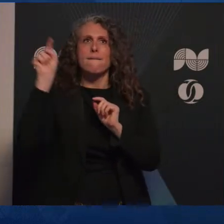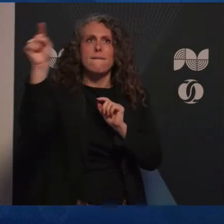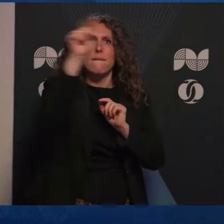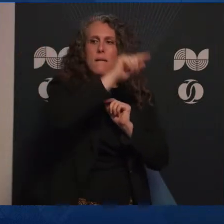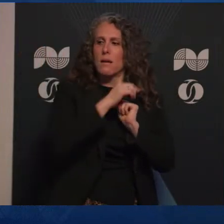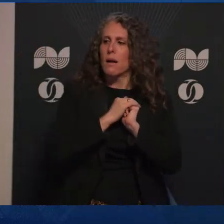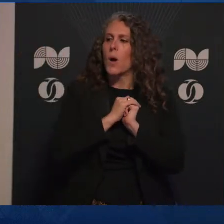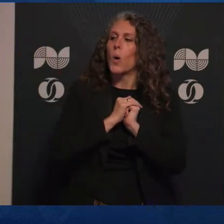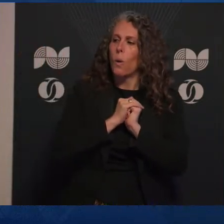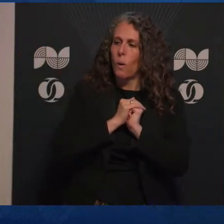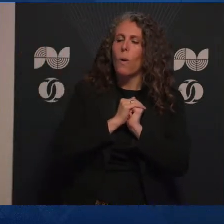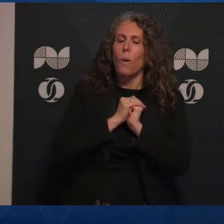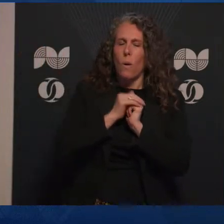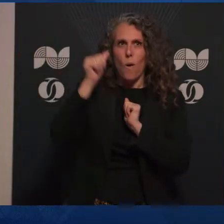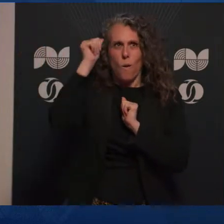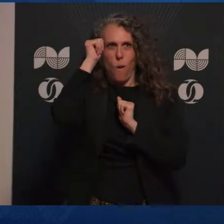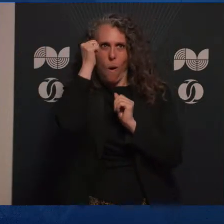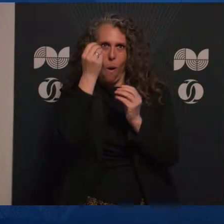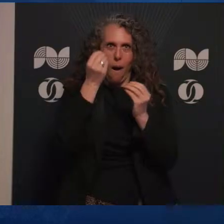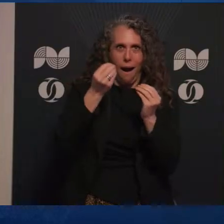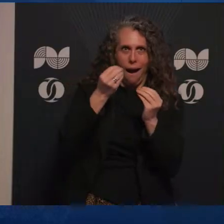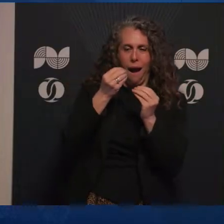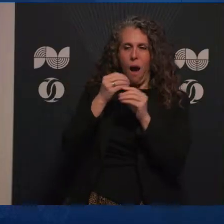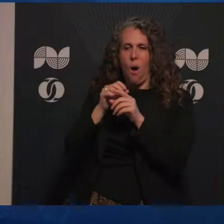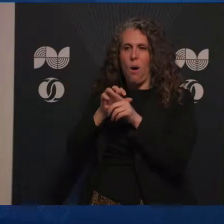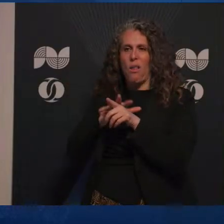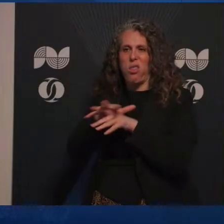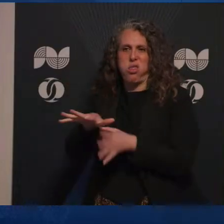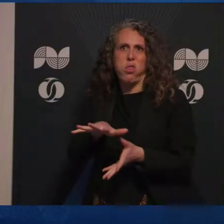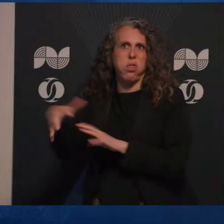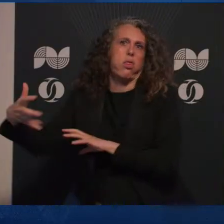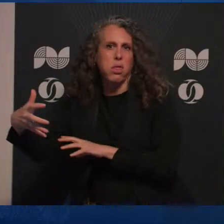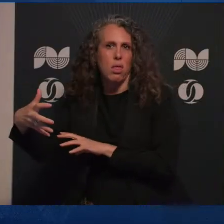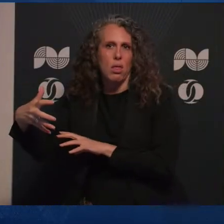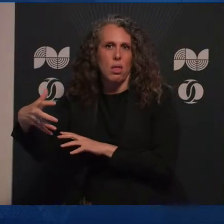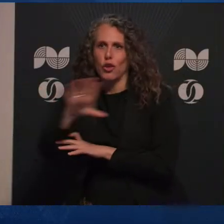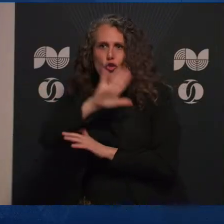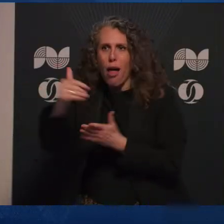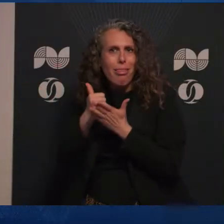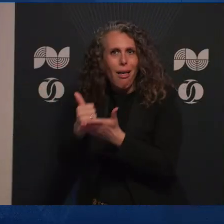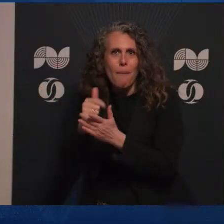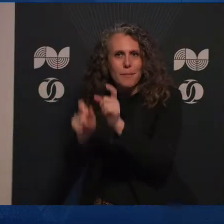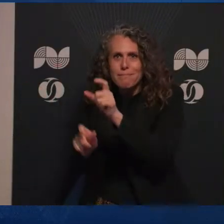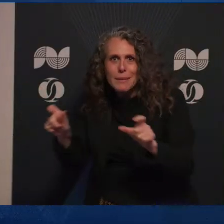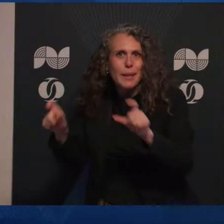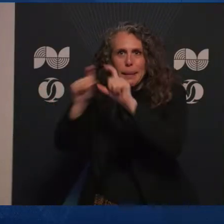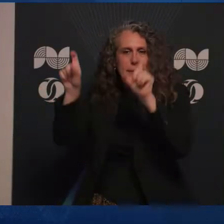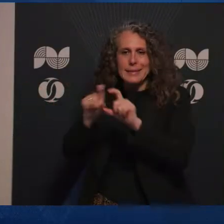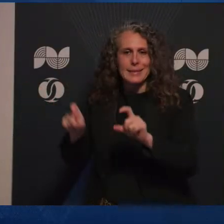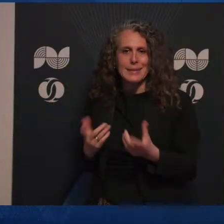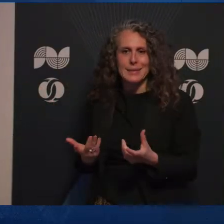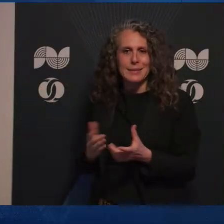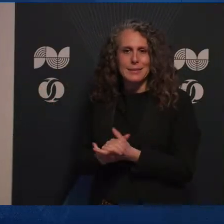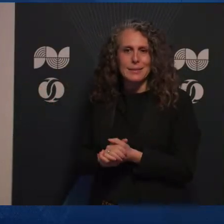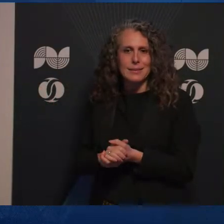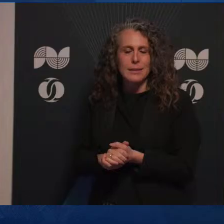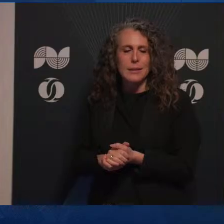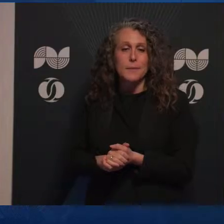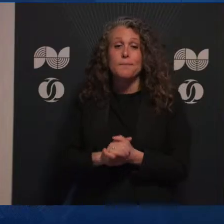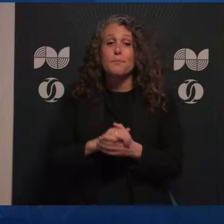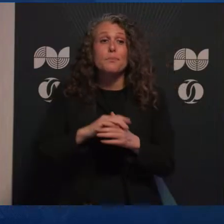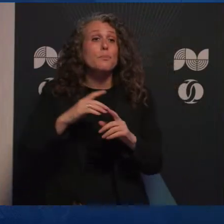deliver more distortion rather than benefits. So what's the bottom line? The bottom line is